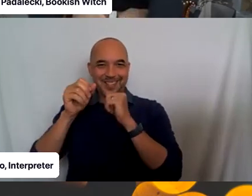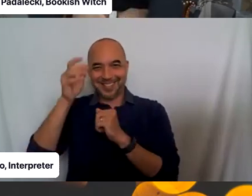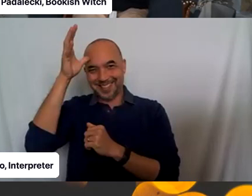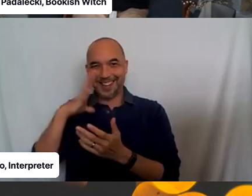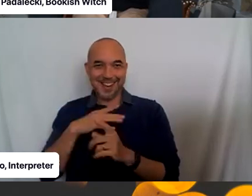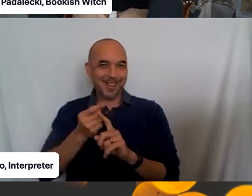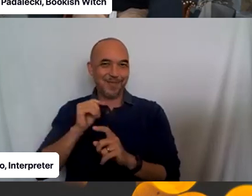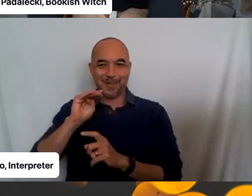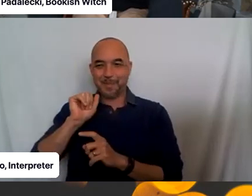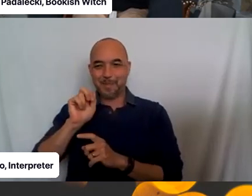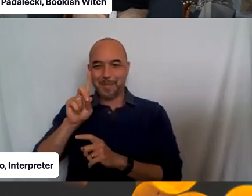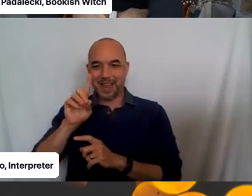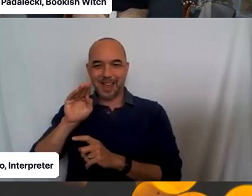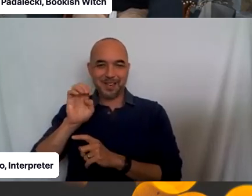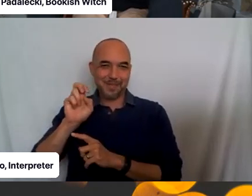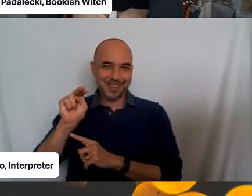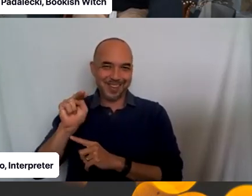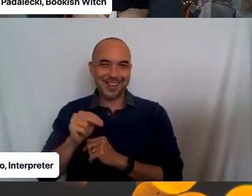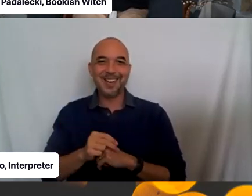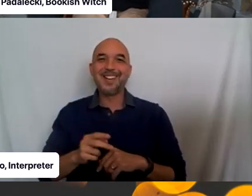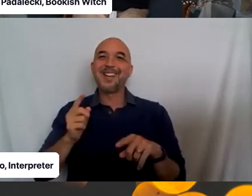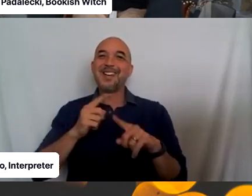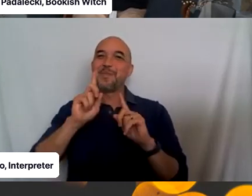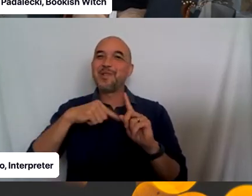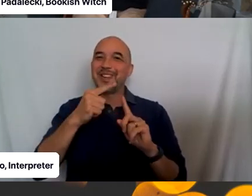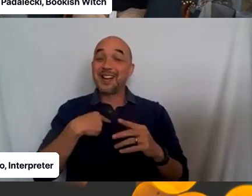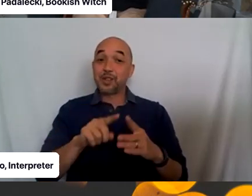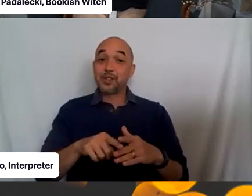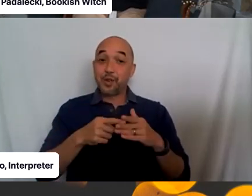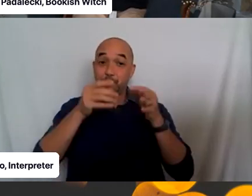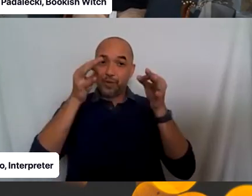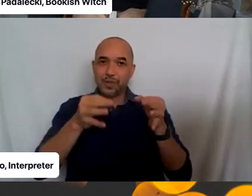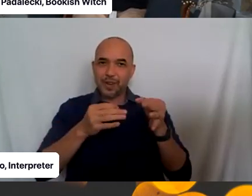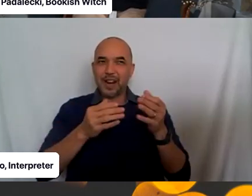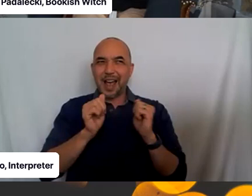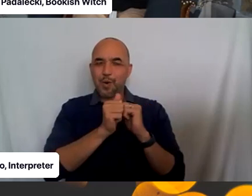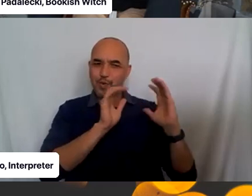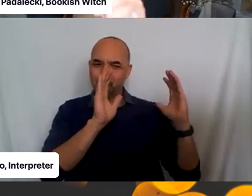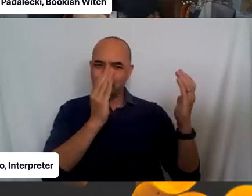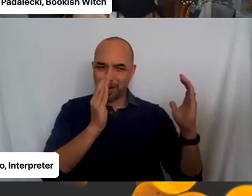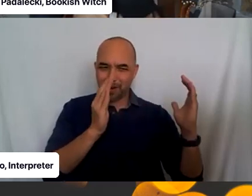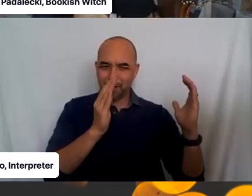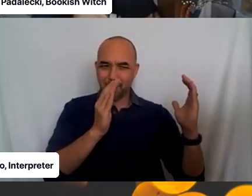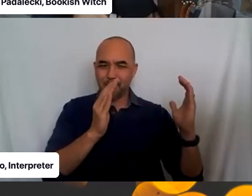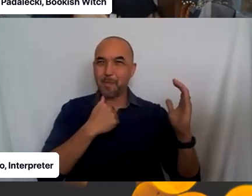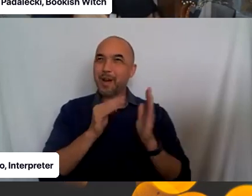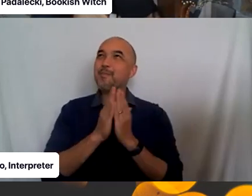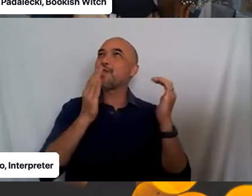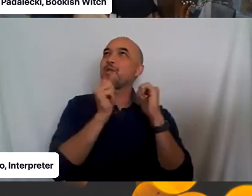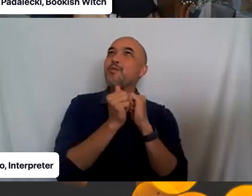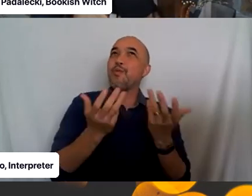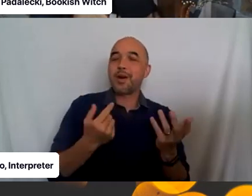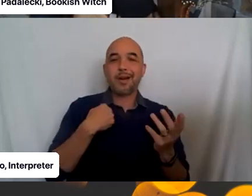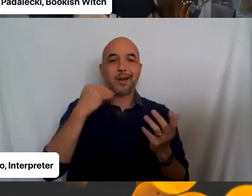so when I kind of started deciding what my comps were, I knew Practical Magic would be the